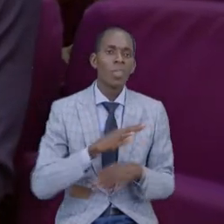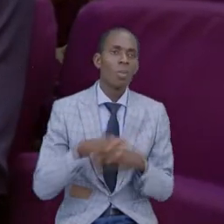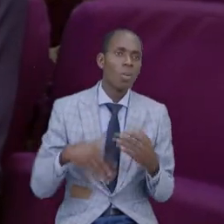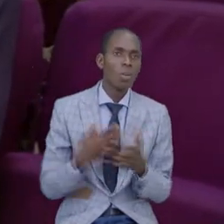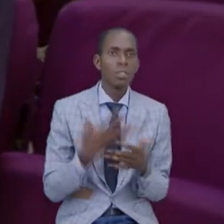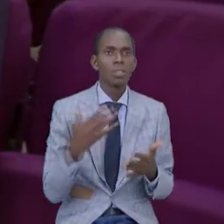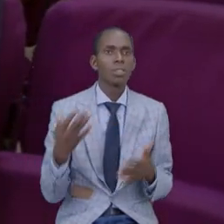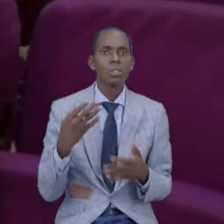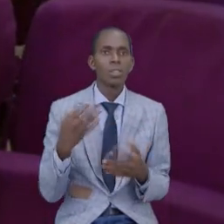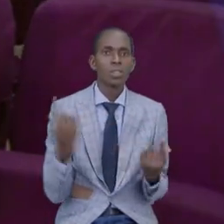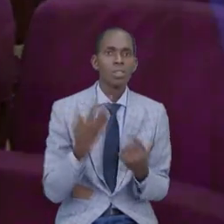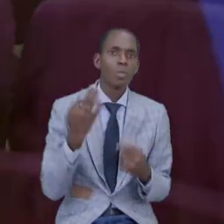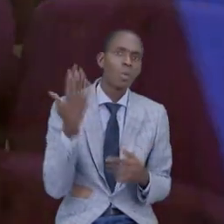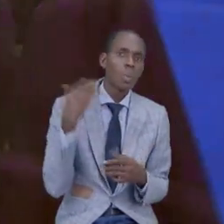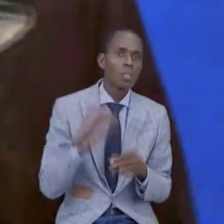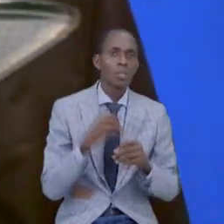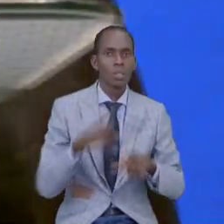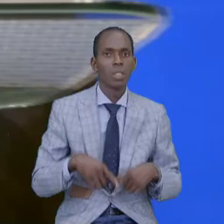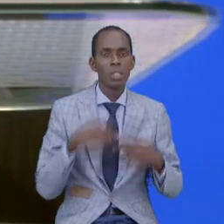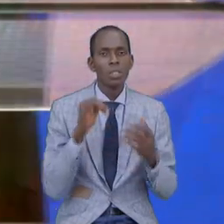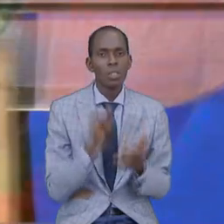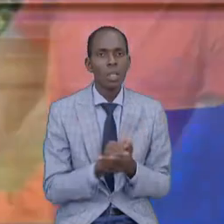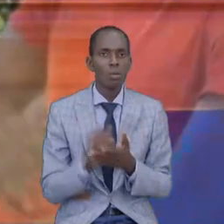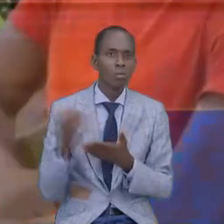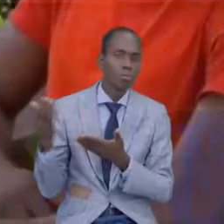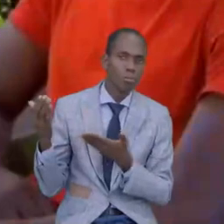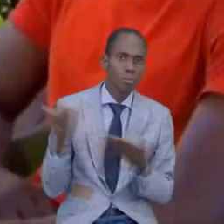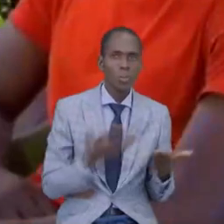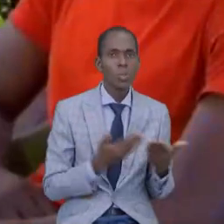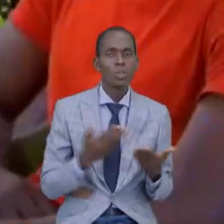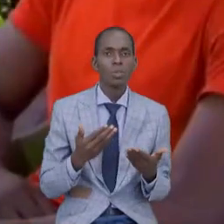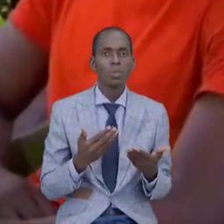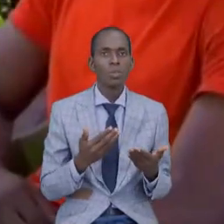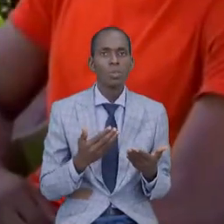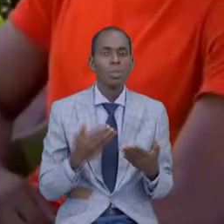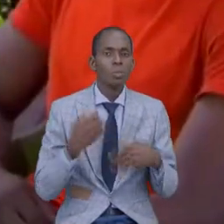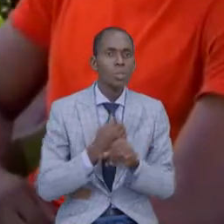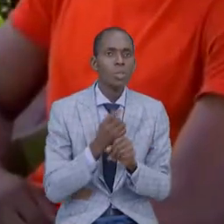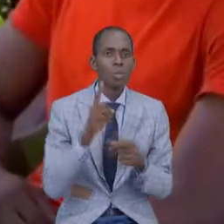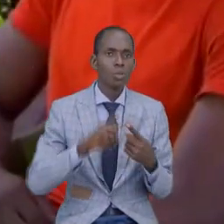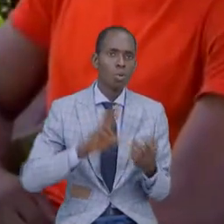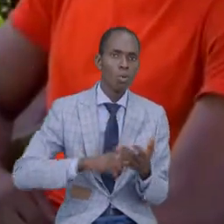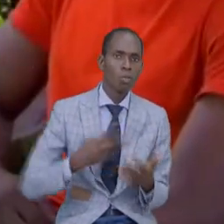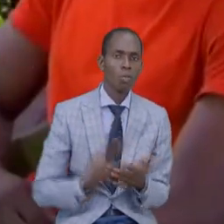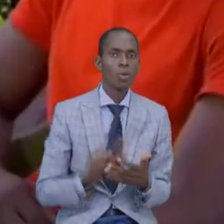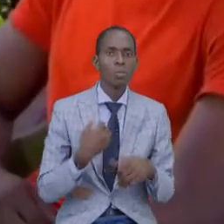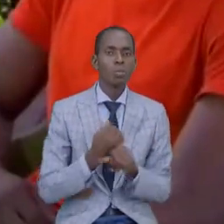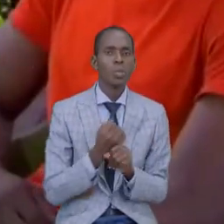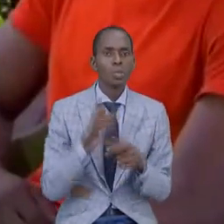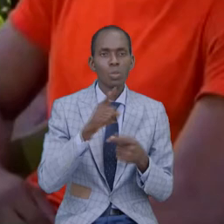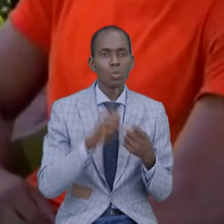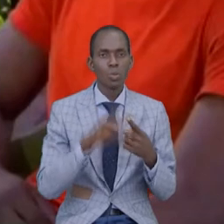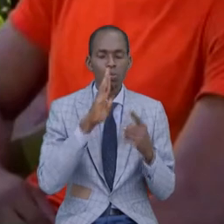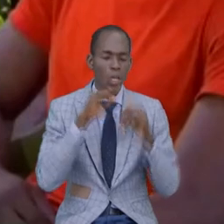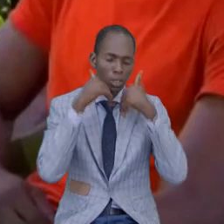sins of the past in your life that put your nose on the, in the mud, that made you to fall, and that made you to be ashamed